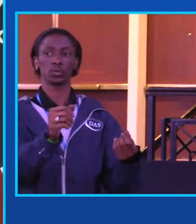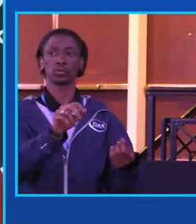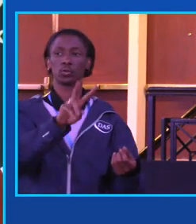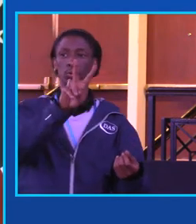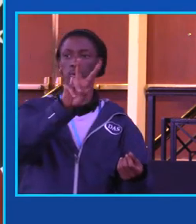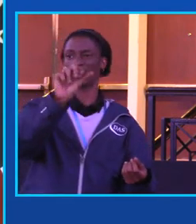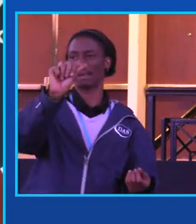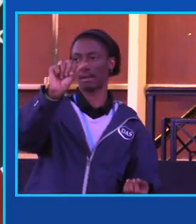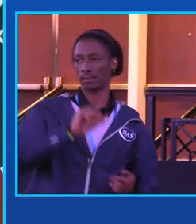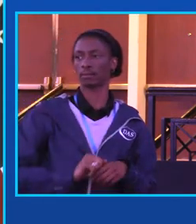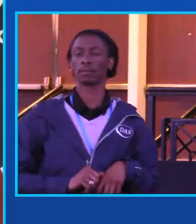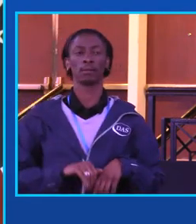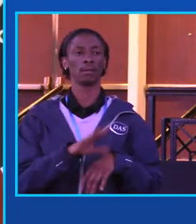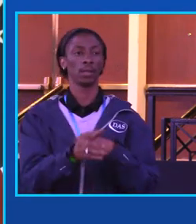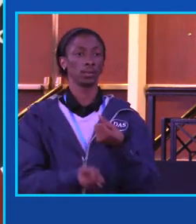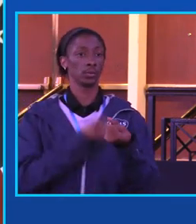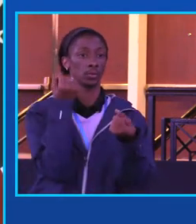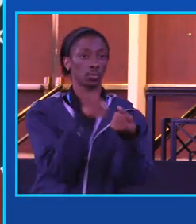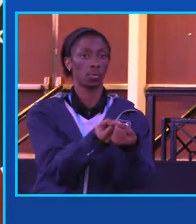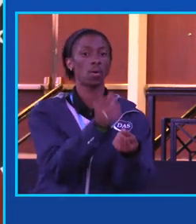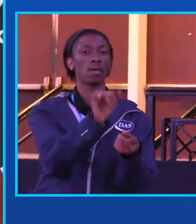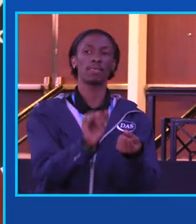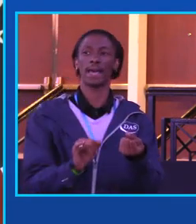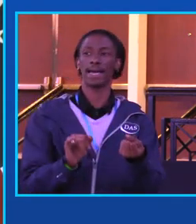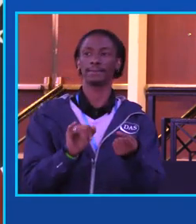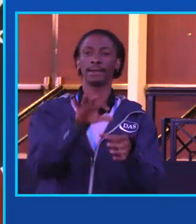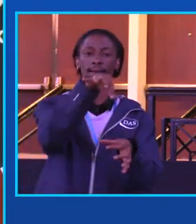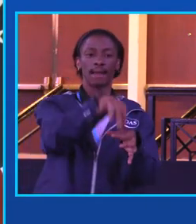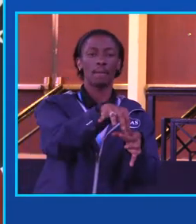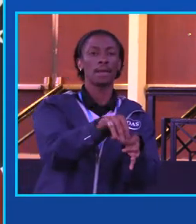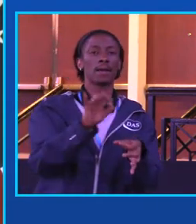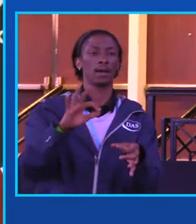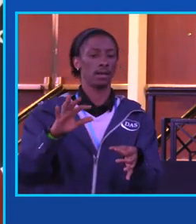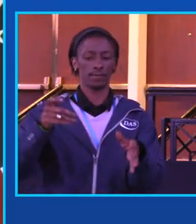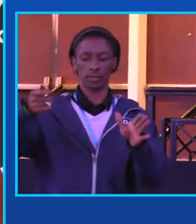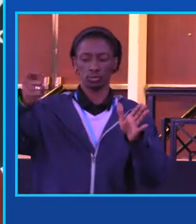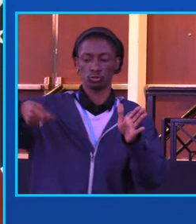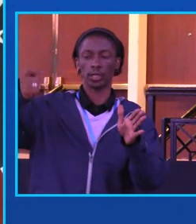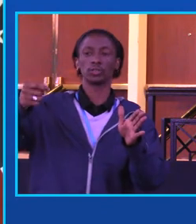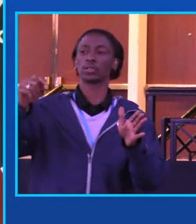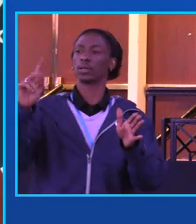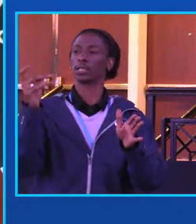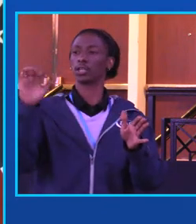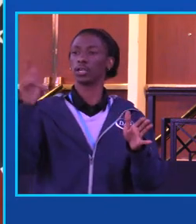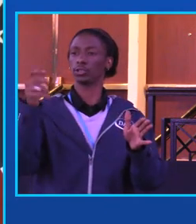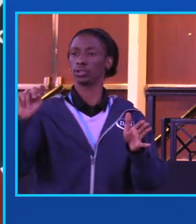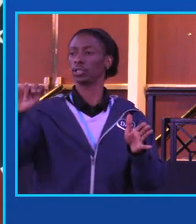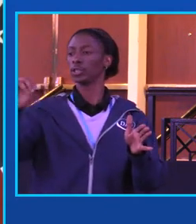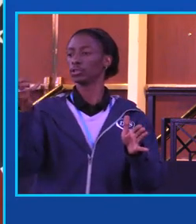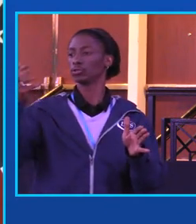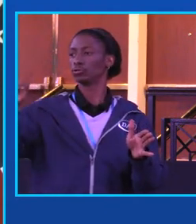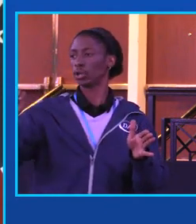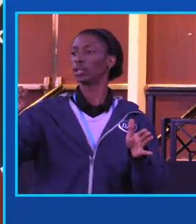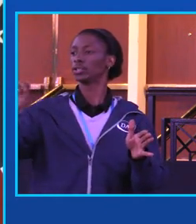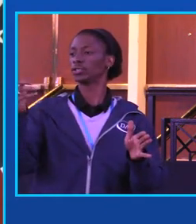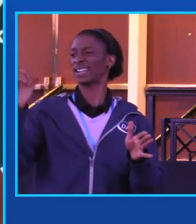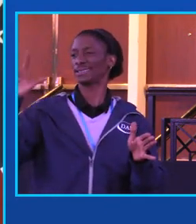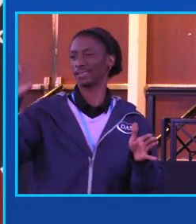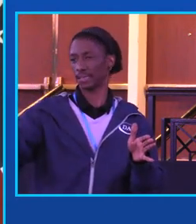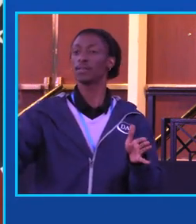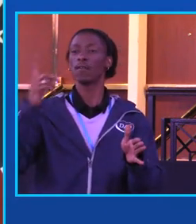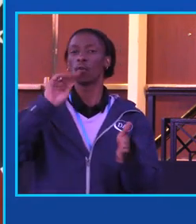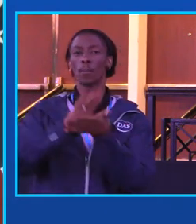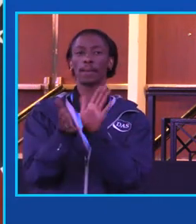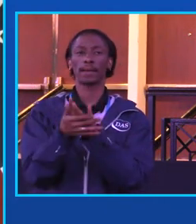2A, supporting the nomination of Judge Ketanji Brown Jackson to the United States Supreme